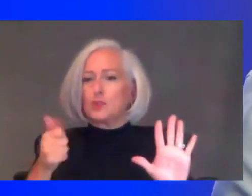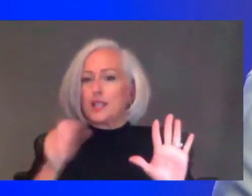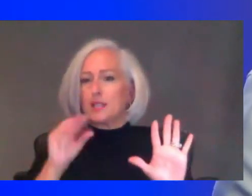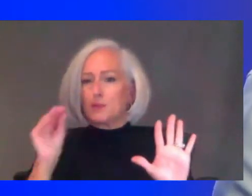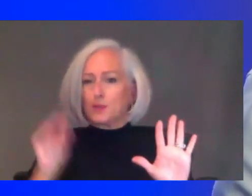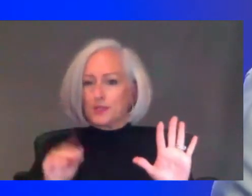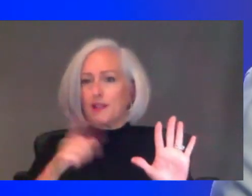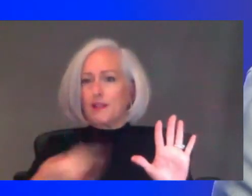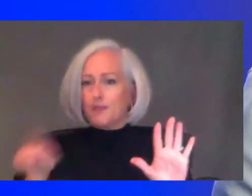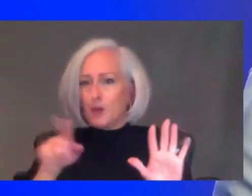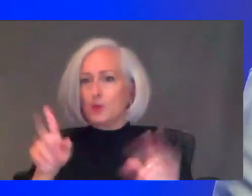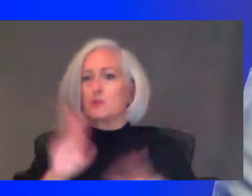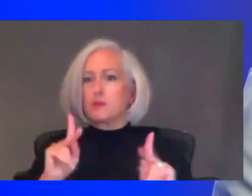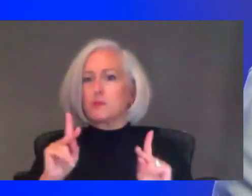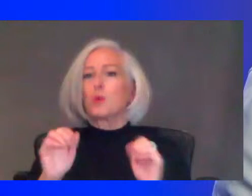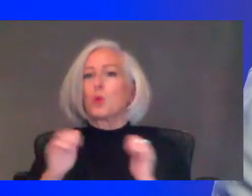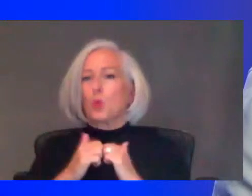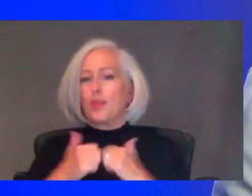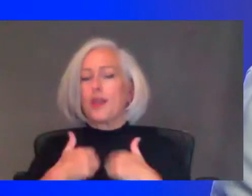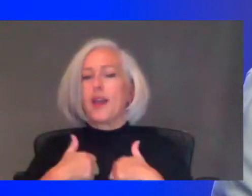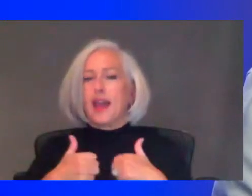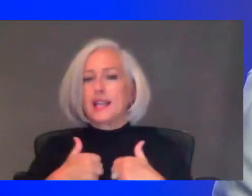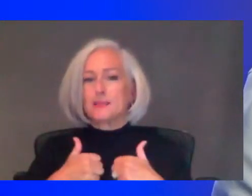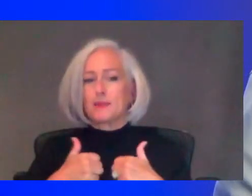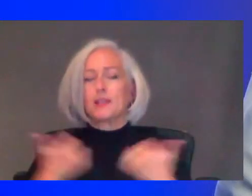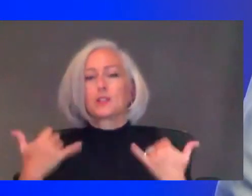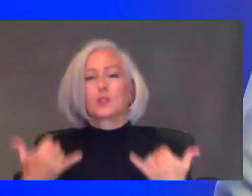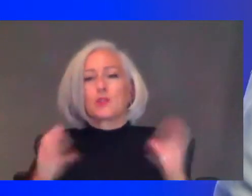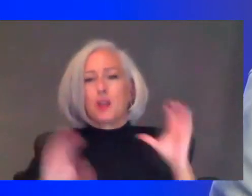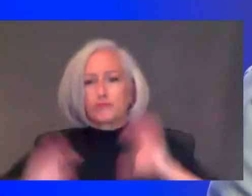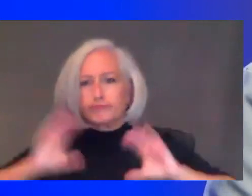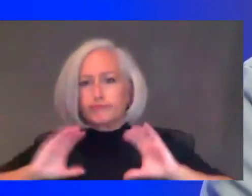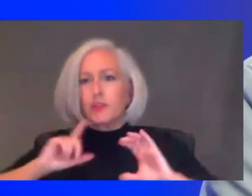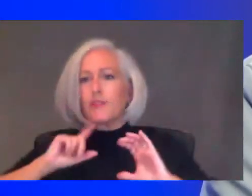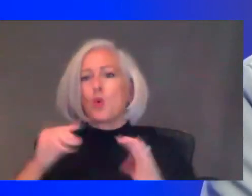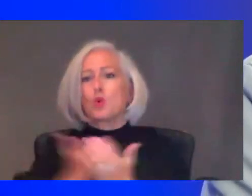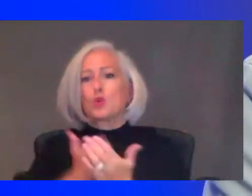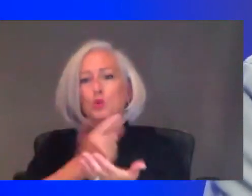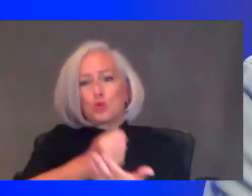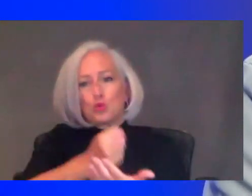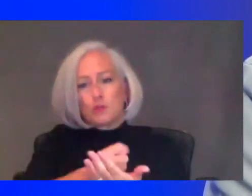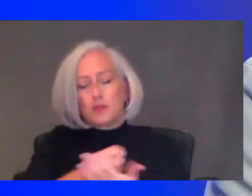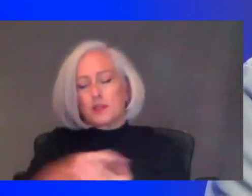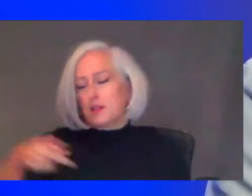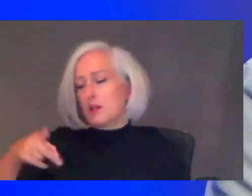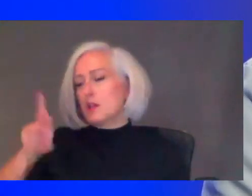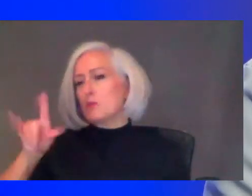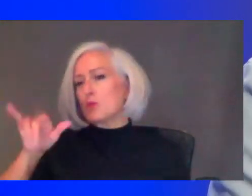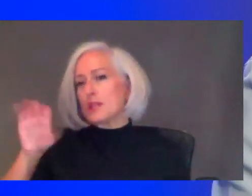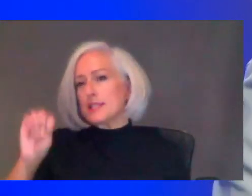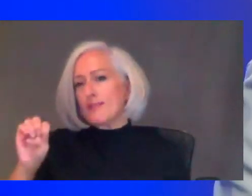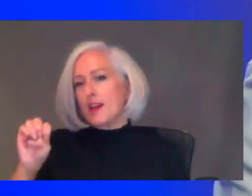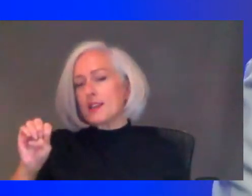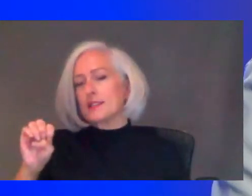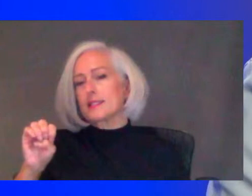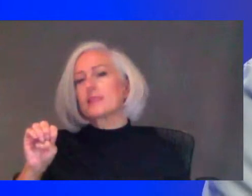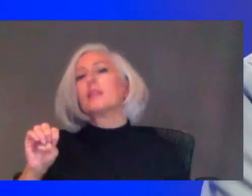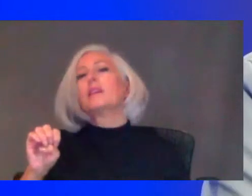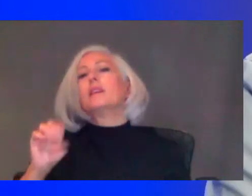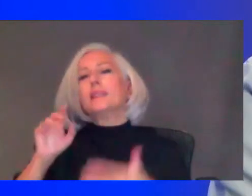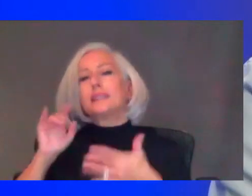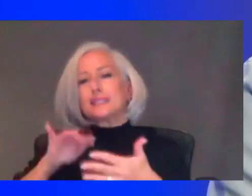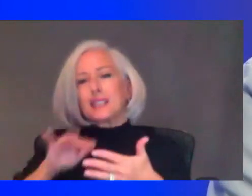Amber mentioned, we go through that very careful consenting process so that our patients understand, what exactly you're getting